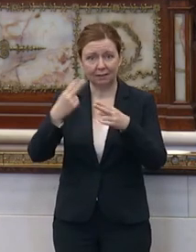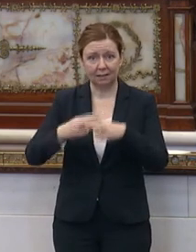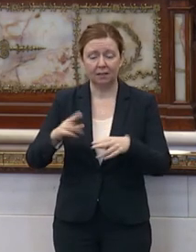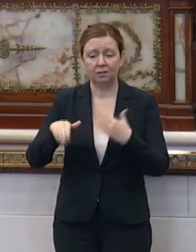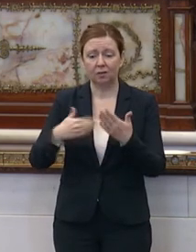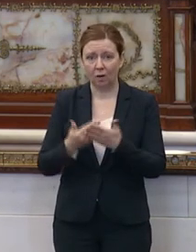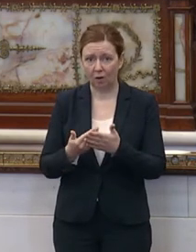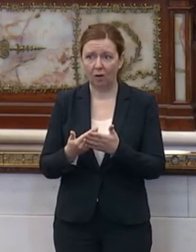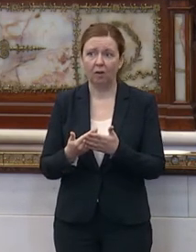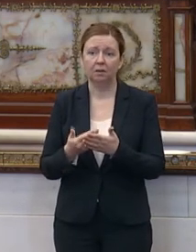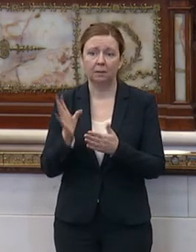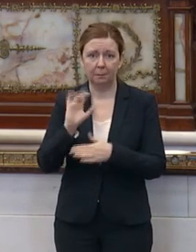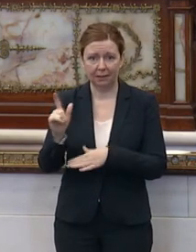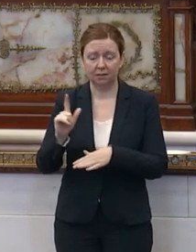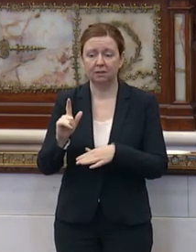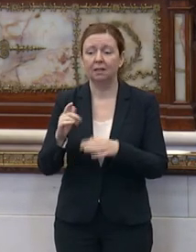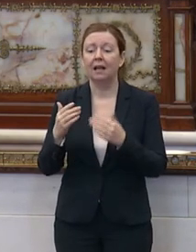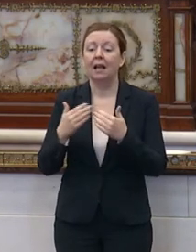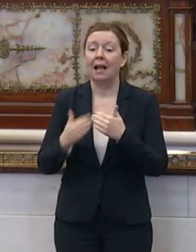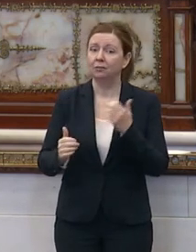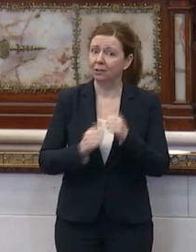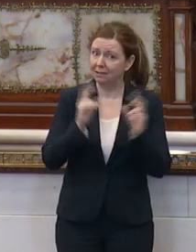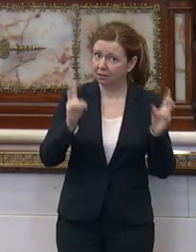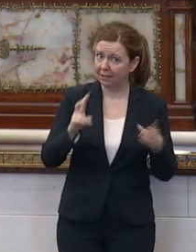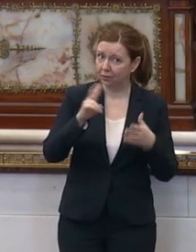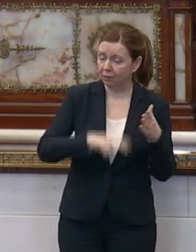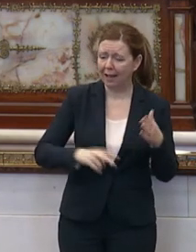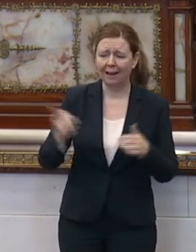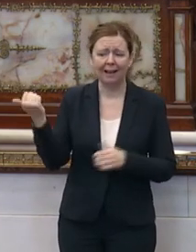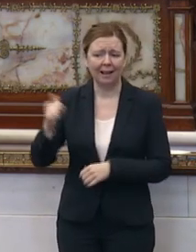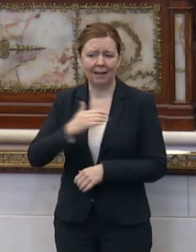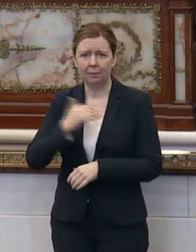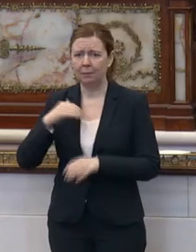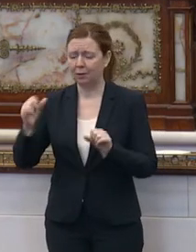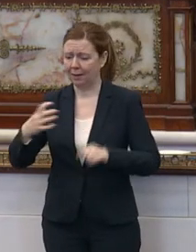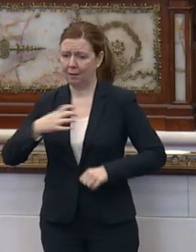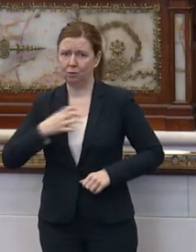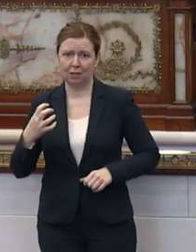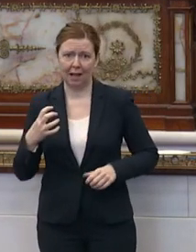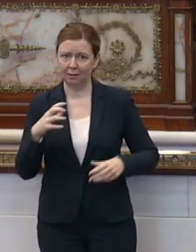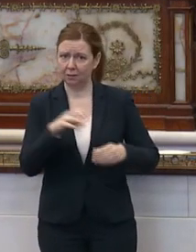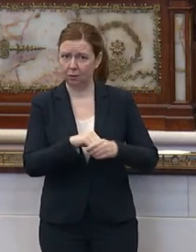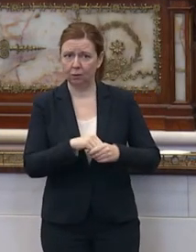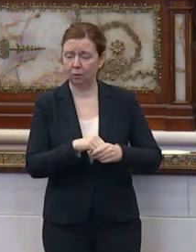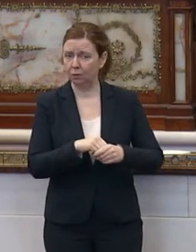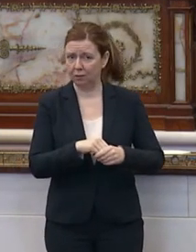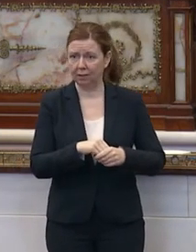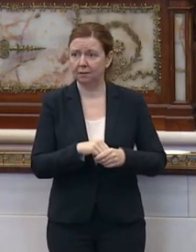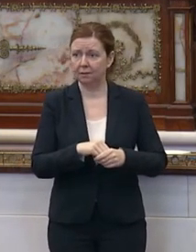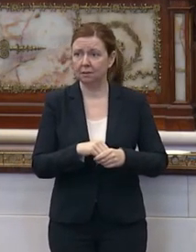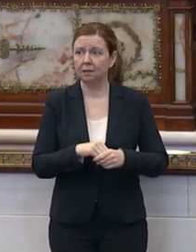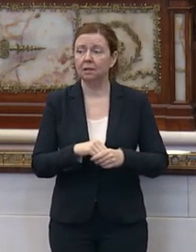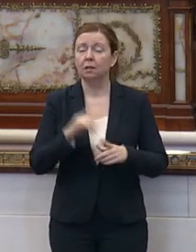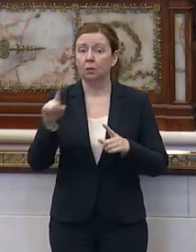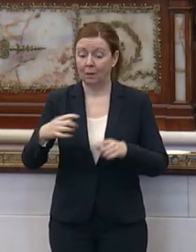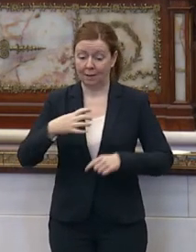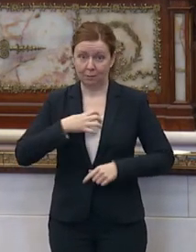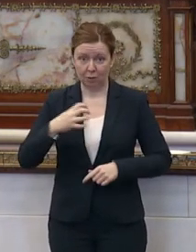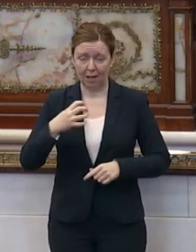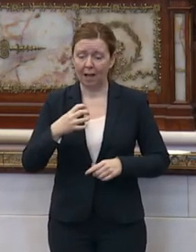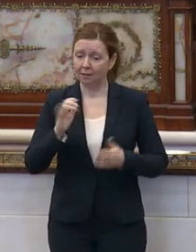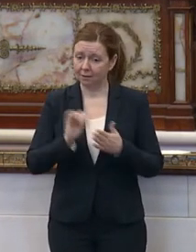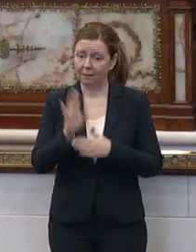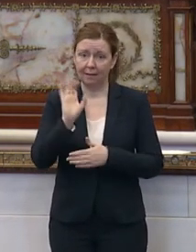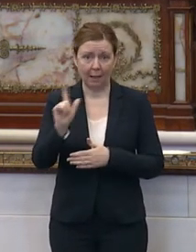the bills on the consent agenda. After each title is read, any member may object to the inclusion of the bill on the consent agenda. Upon such an